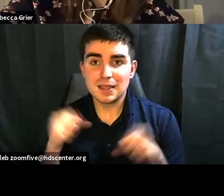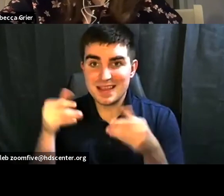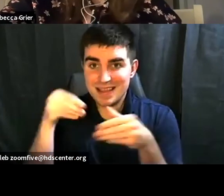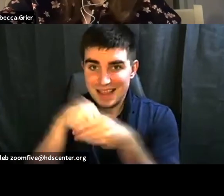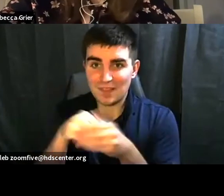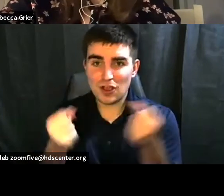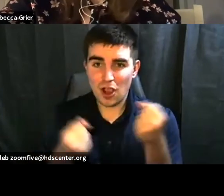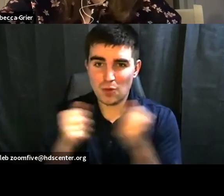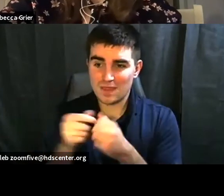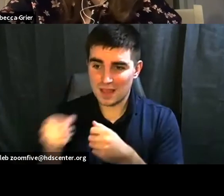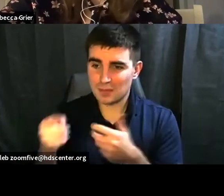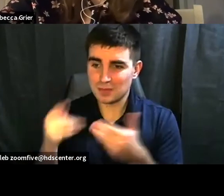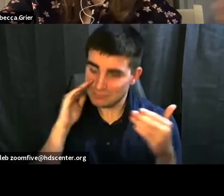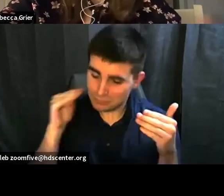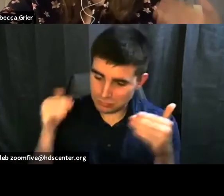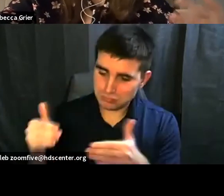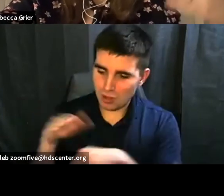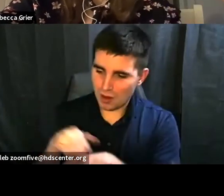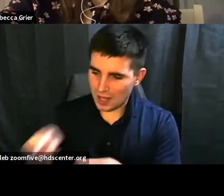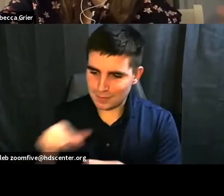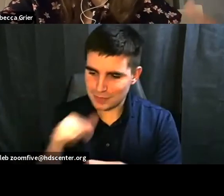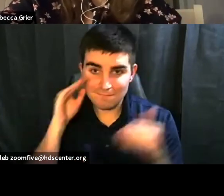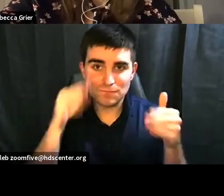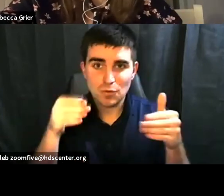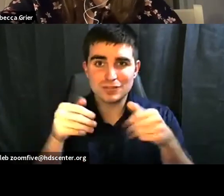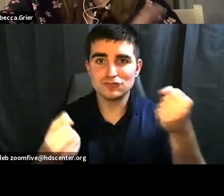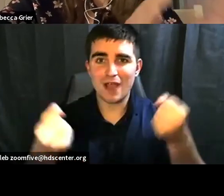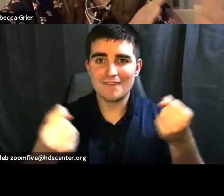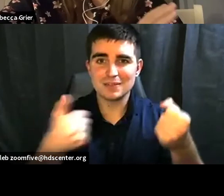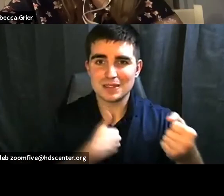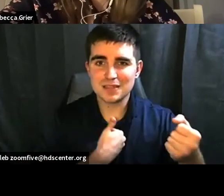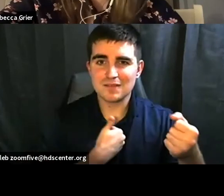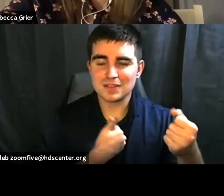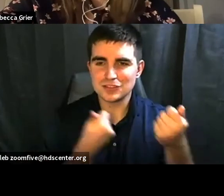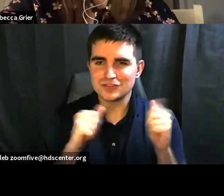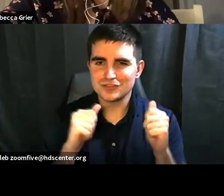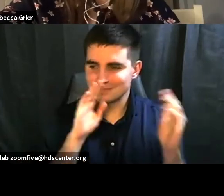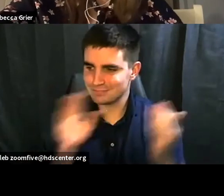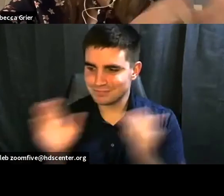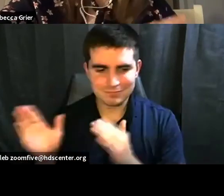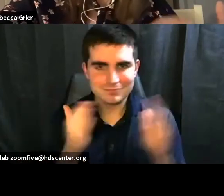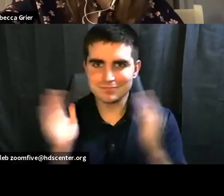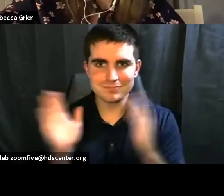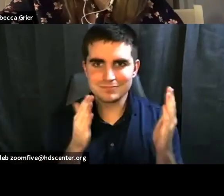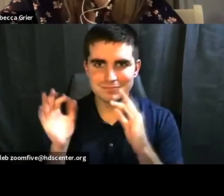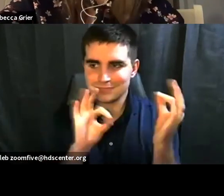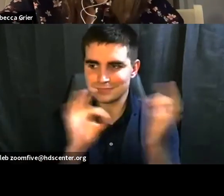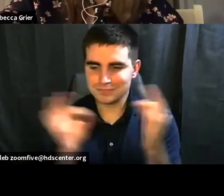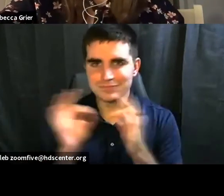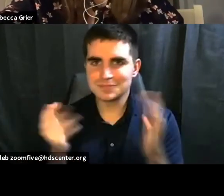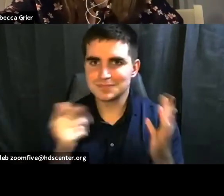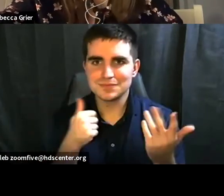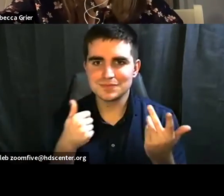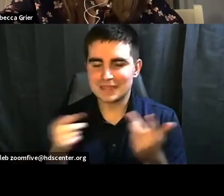time focused on him and not driving and trying to split my attention between his demands